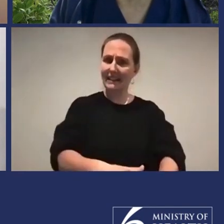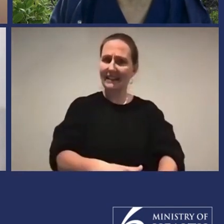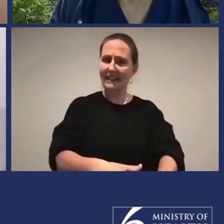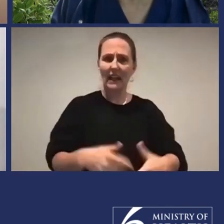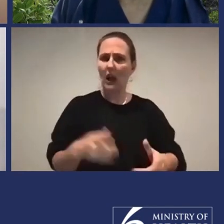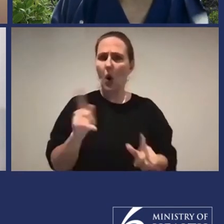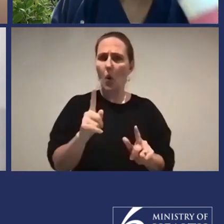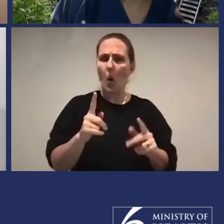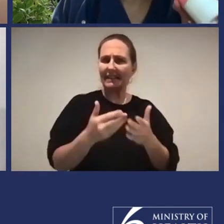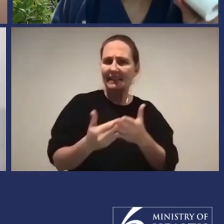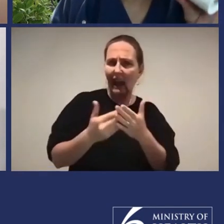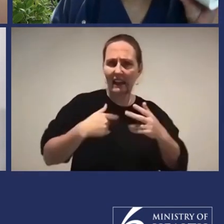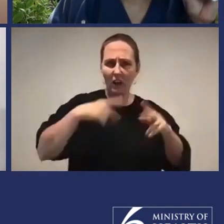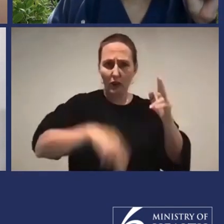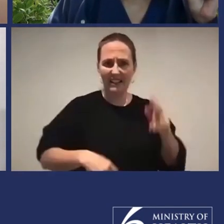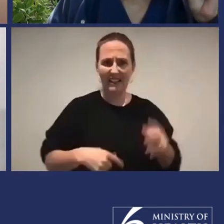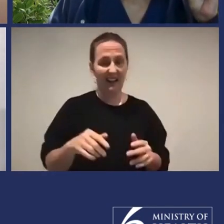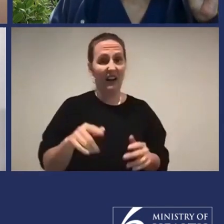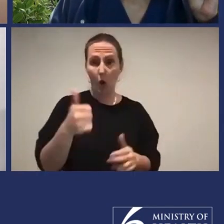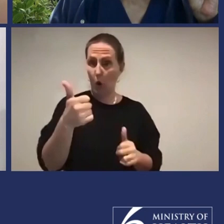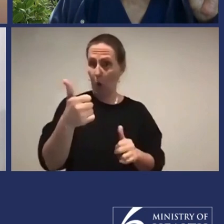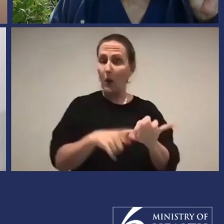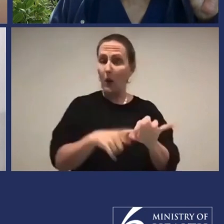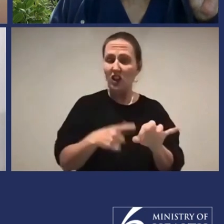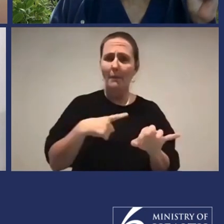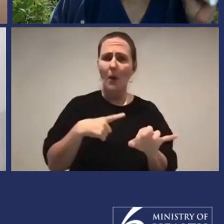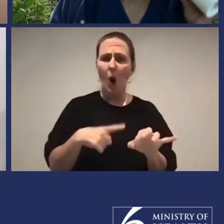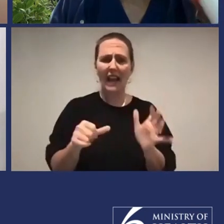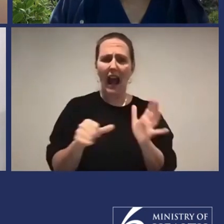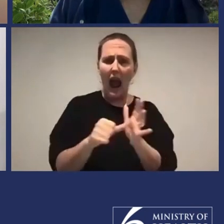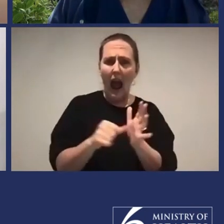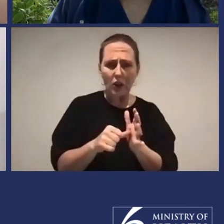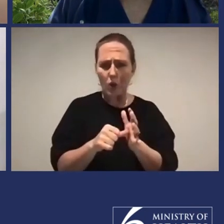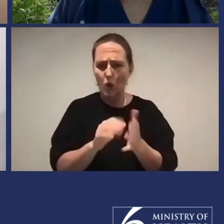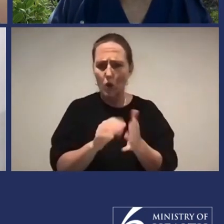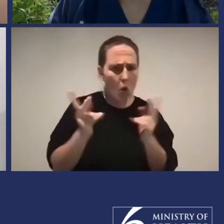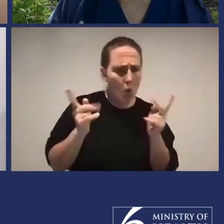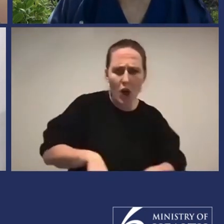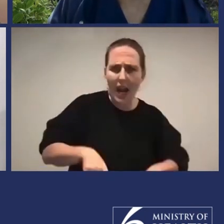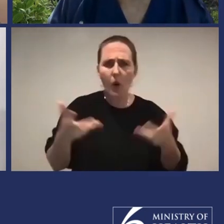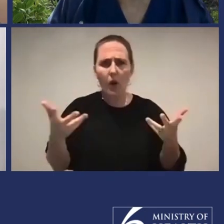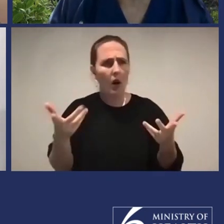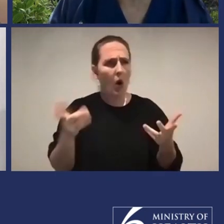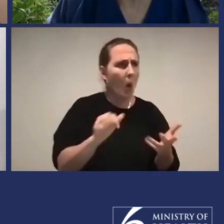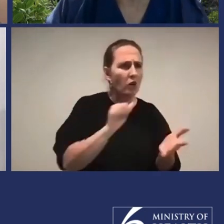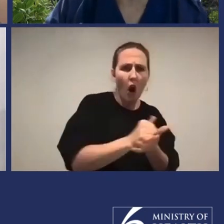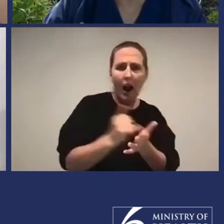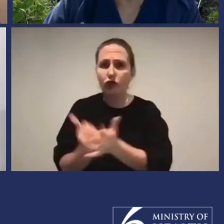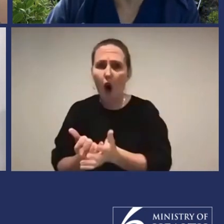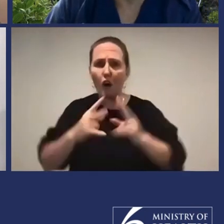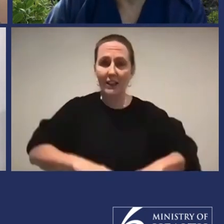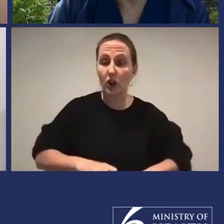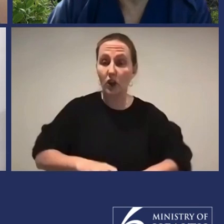hard to sort the wheat from the chaff. Maybe I will come to you, Bronwyn. What do you